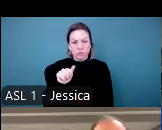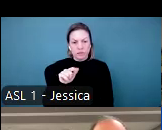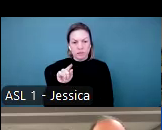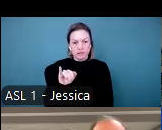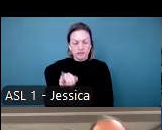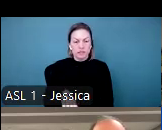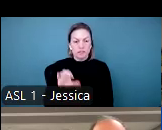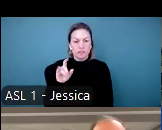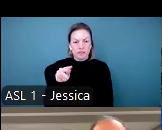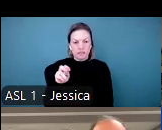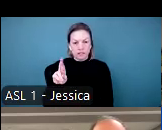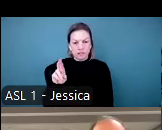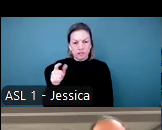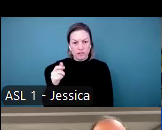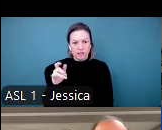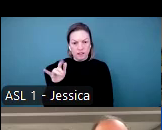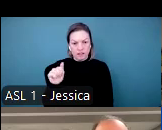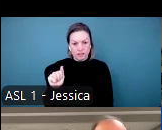Sabine Regalia, Here.